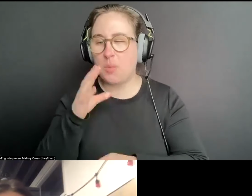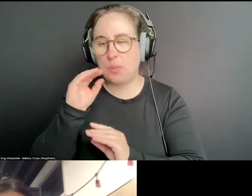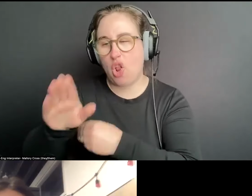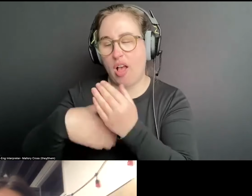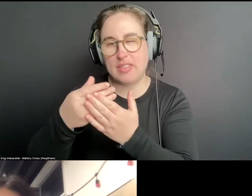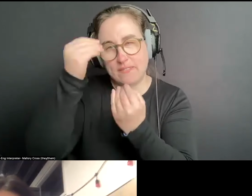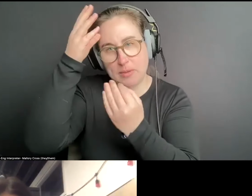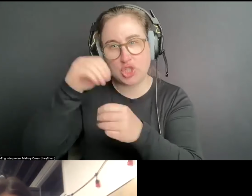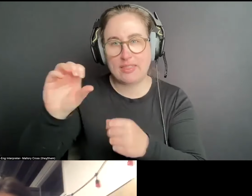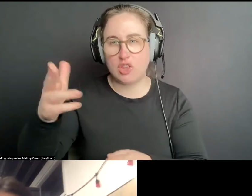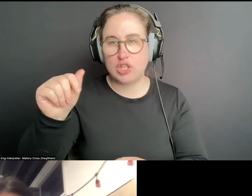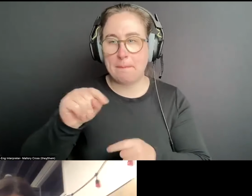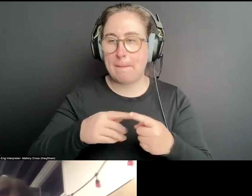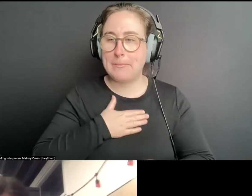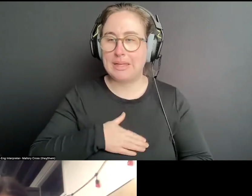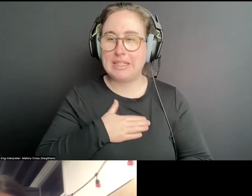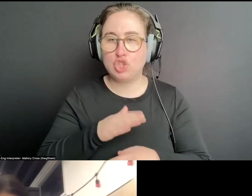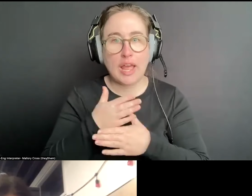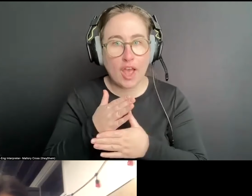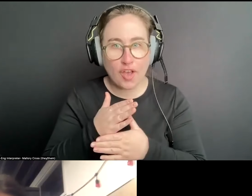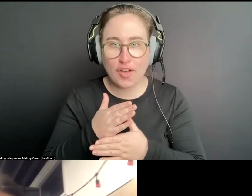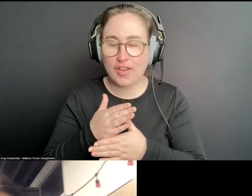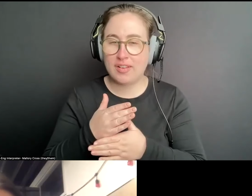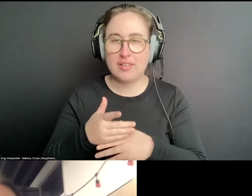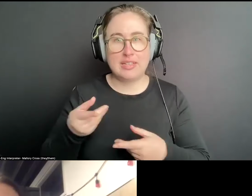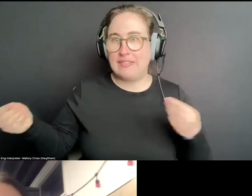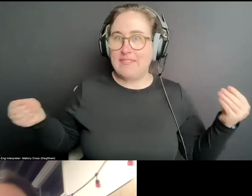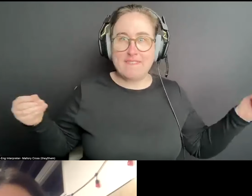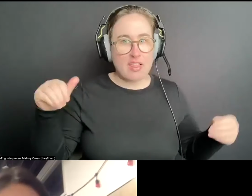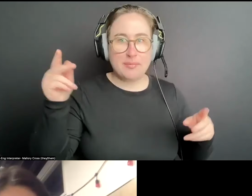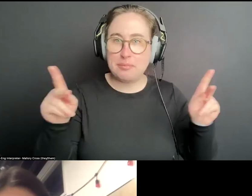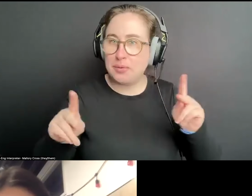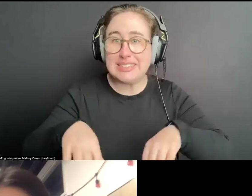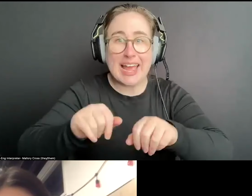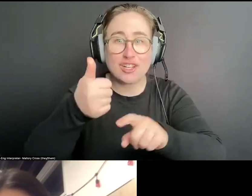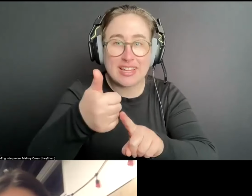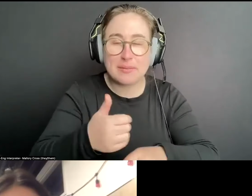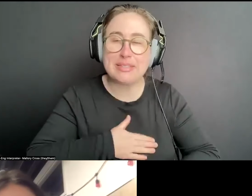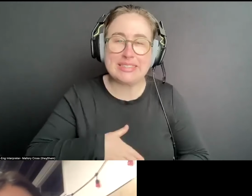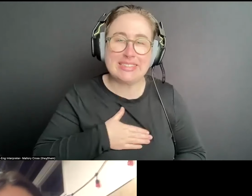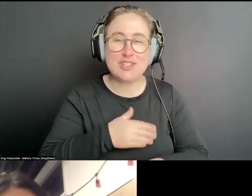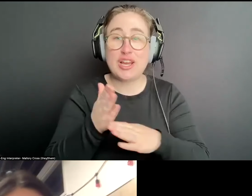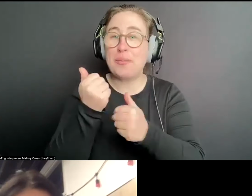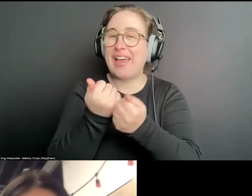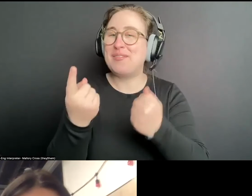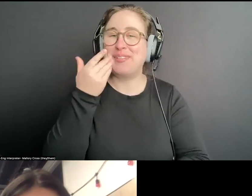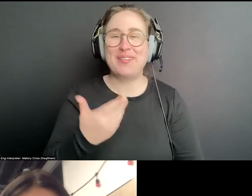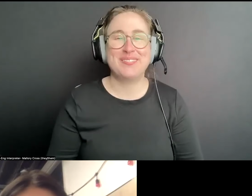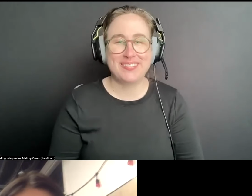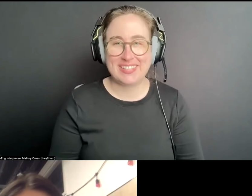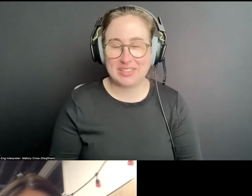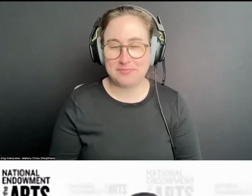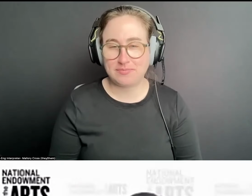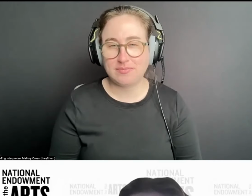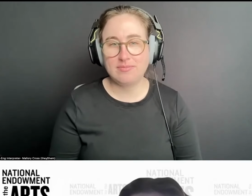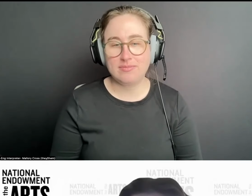but please share it widely, take it for you and your archive, and yeah, share it with everyone you know.